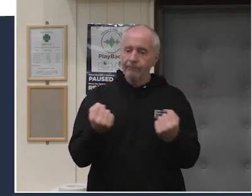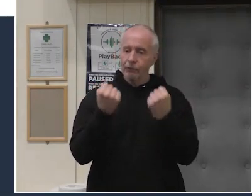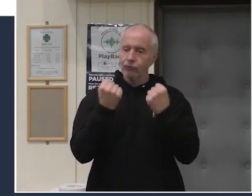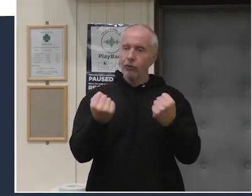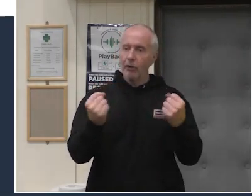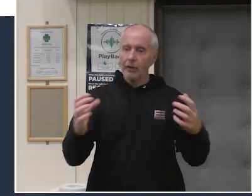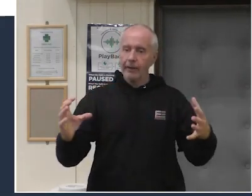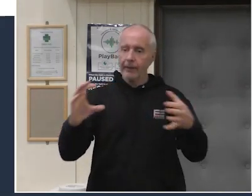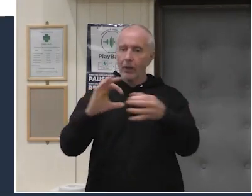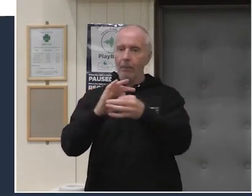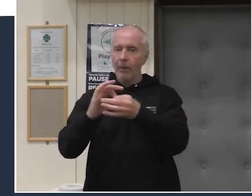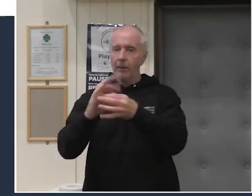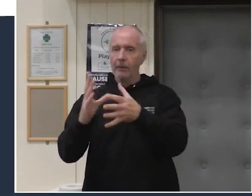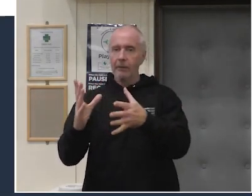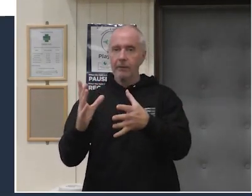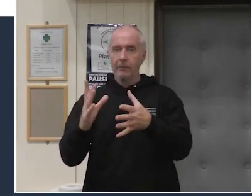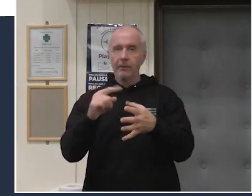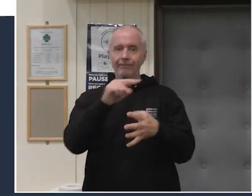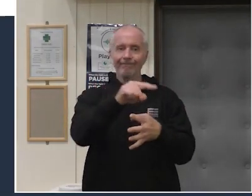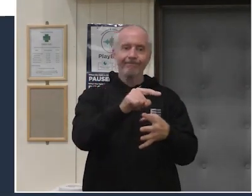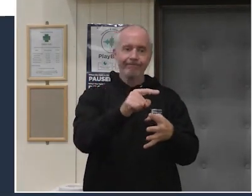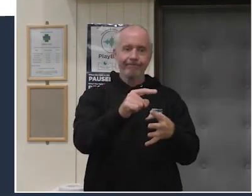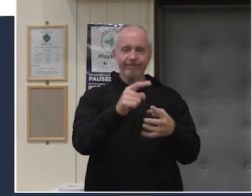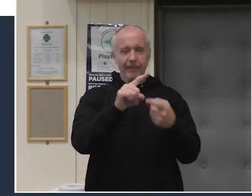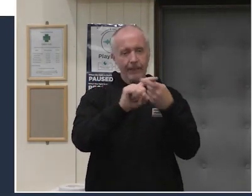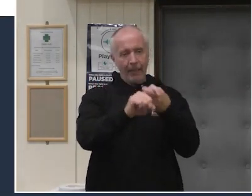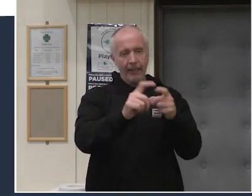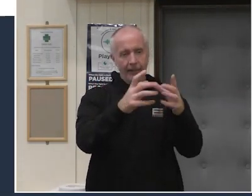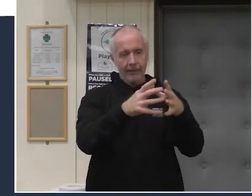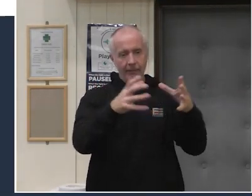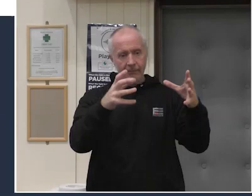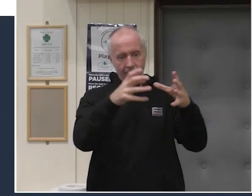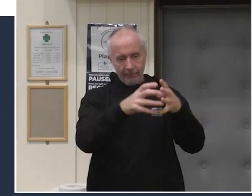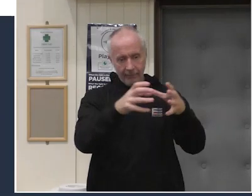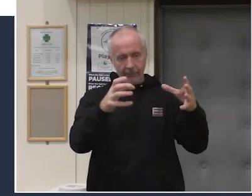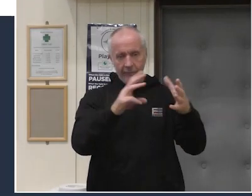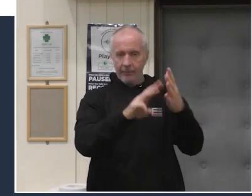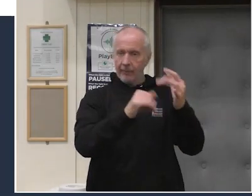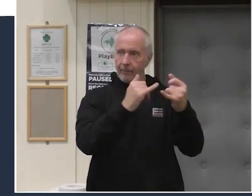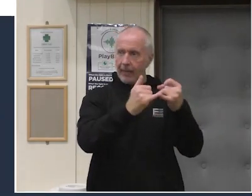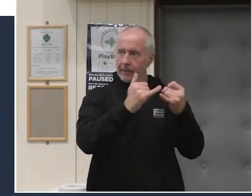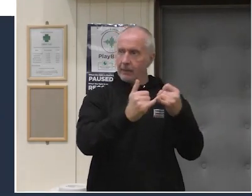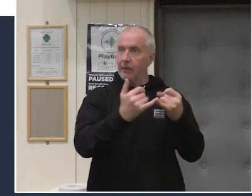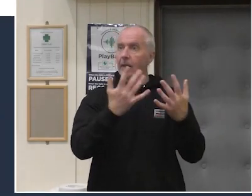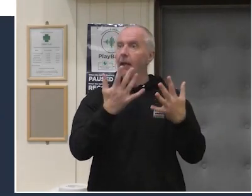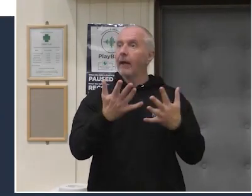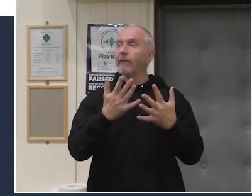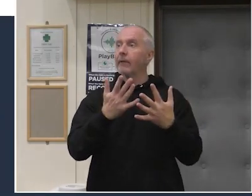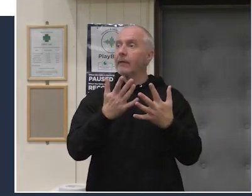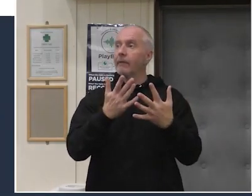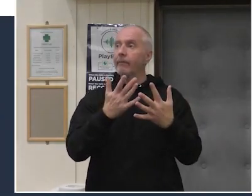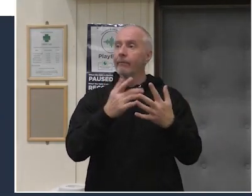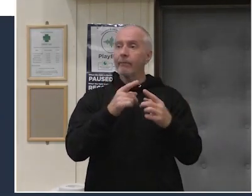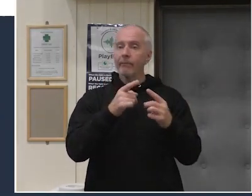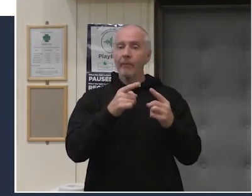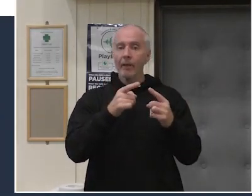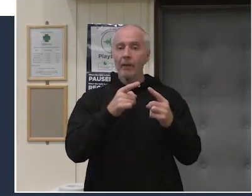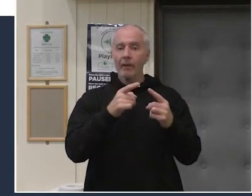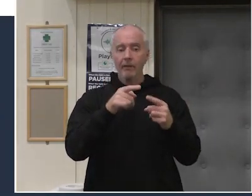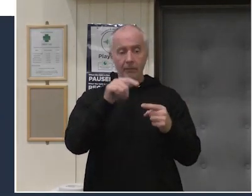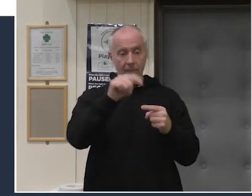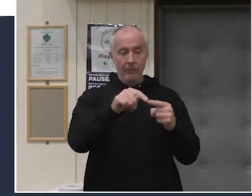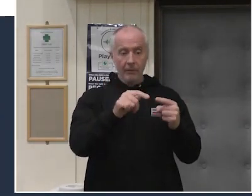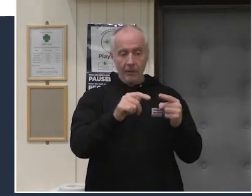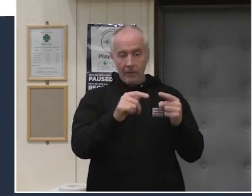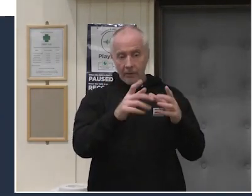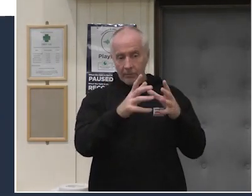mass, if it gets beyond a certain point, it will then be interacting with things that we have already